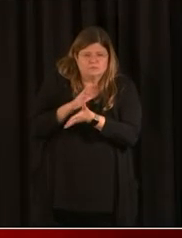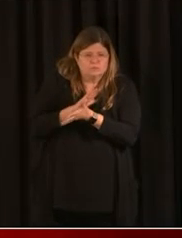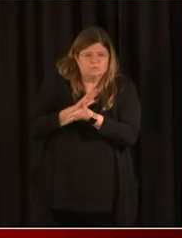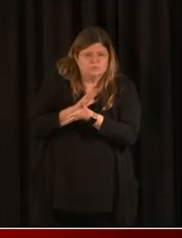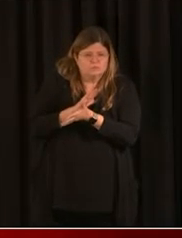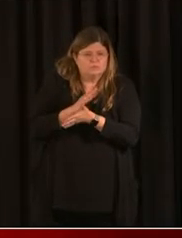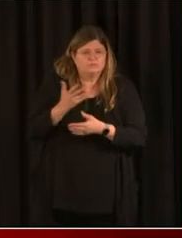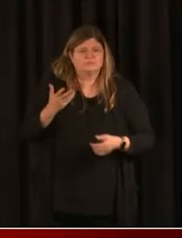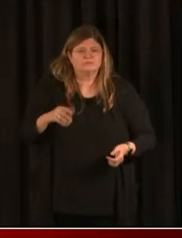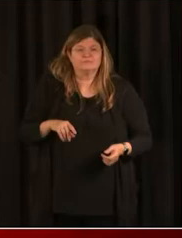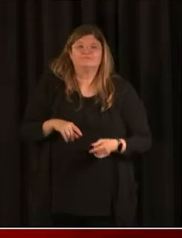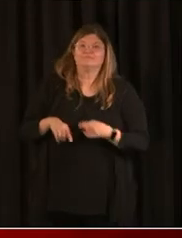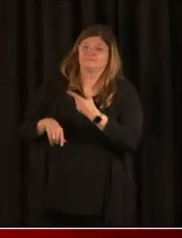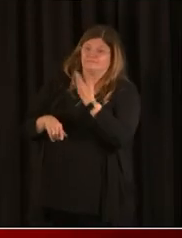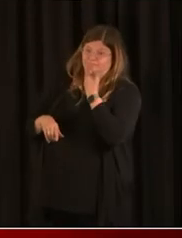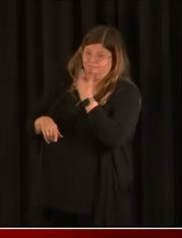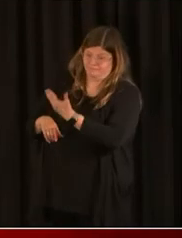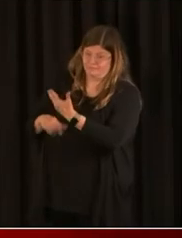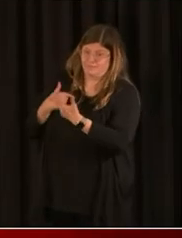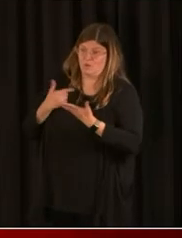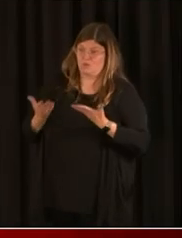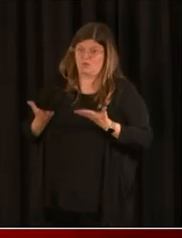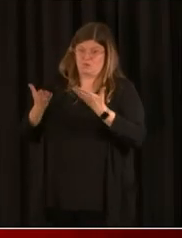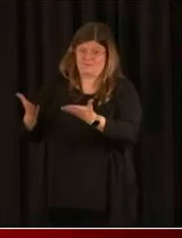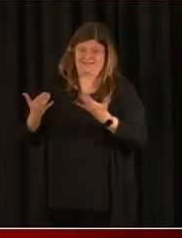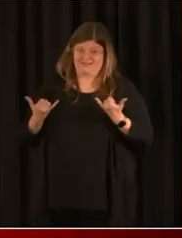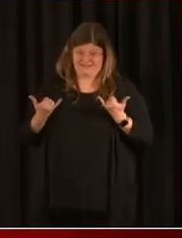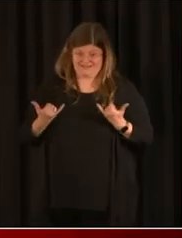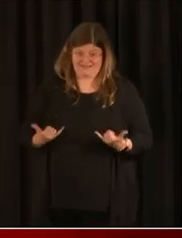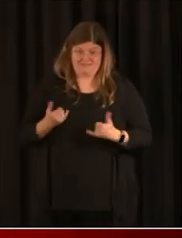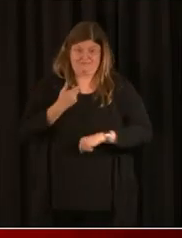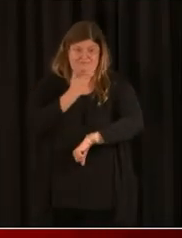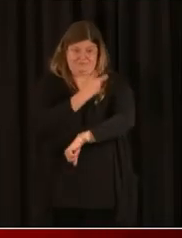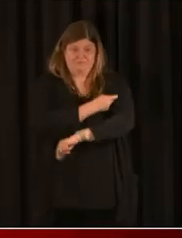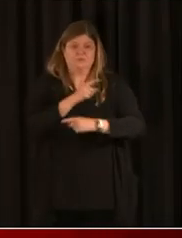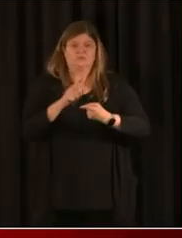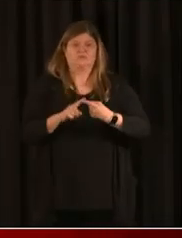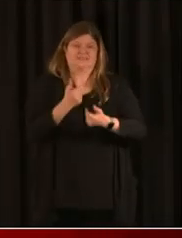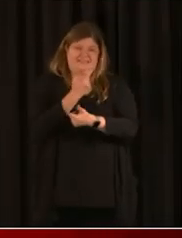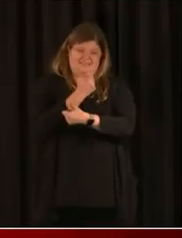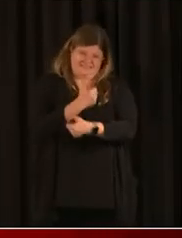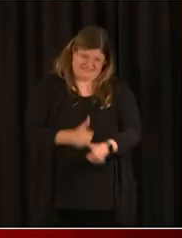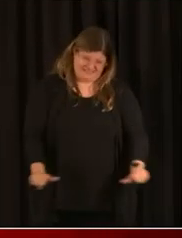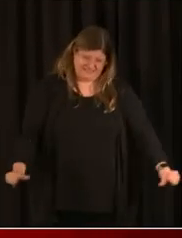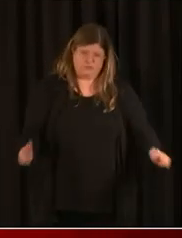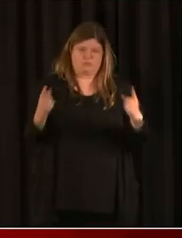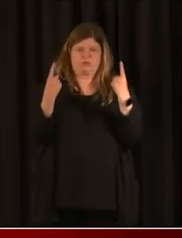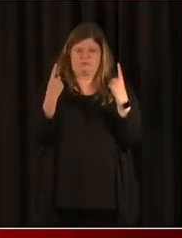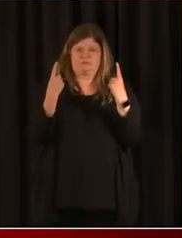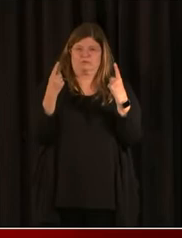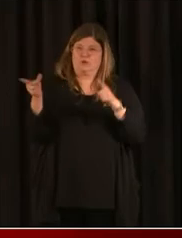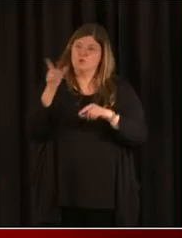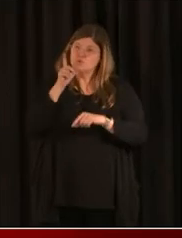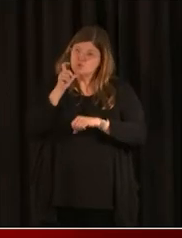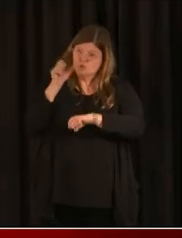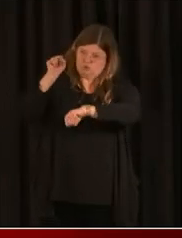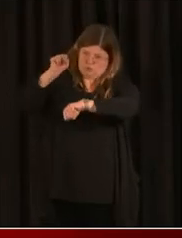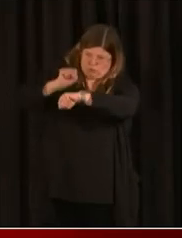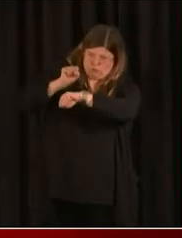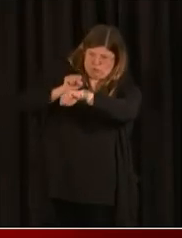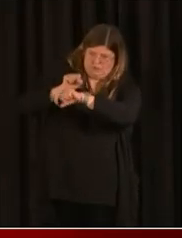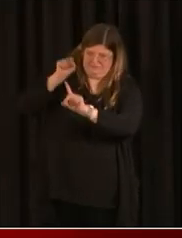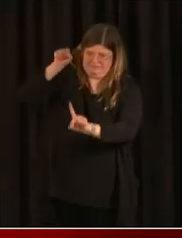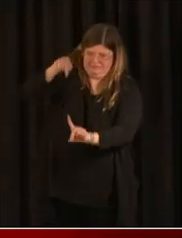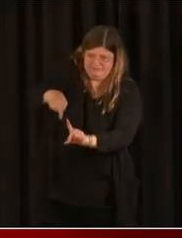question. We are offering currently the vaccine to anyone who's working in person, that is a staff